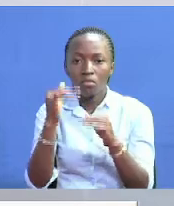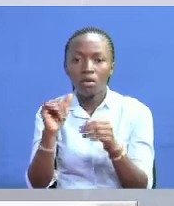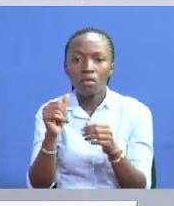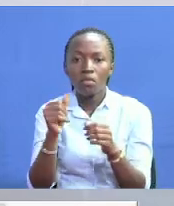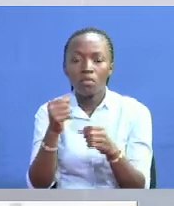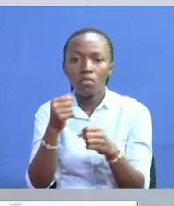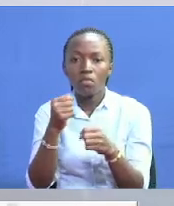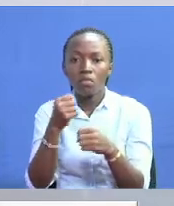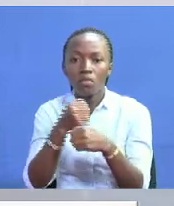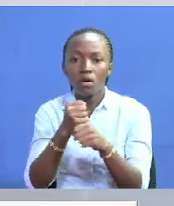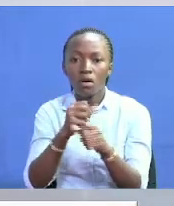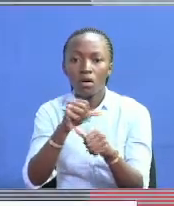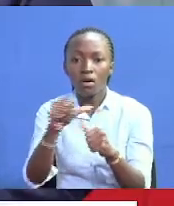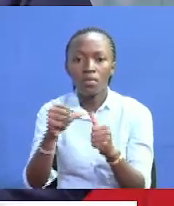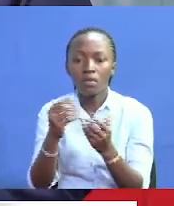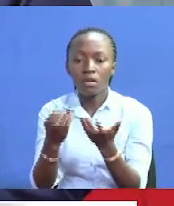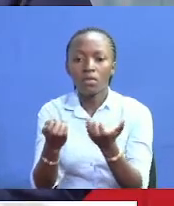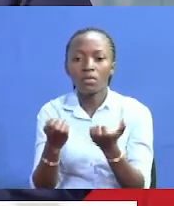the students in terms of leadership?